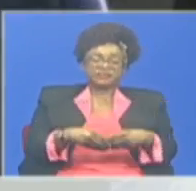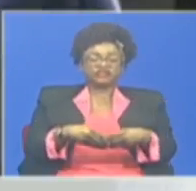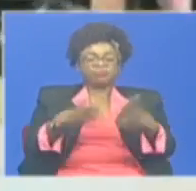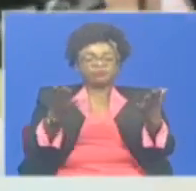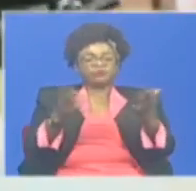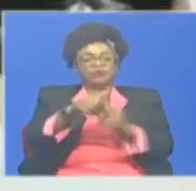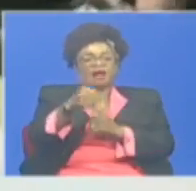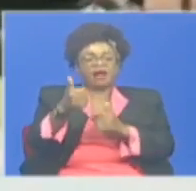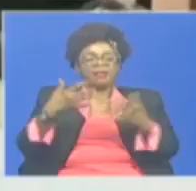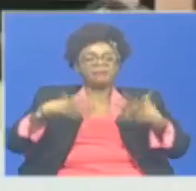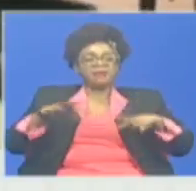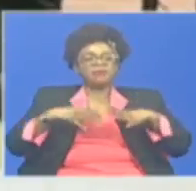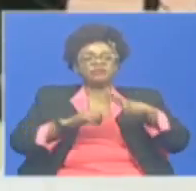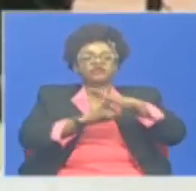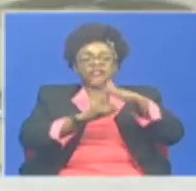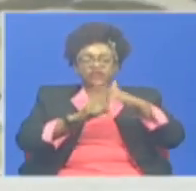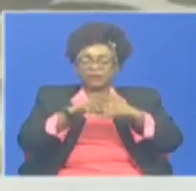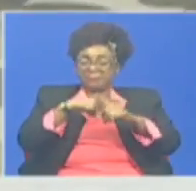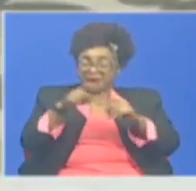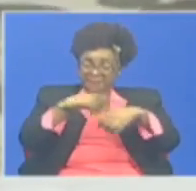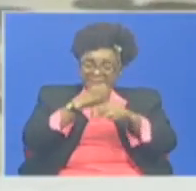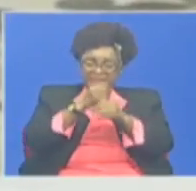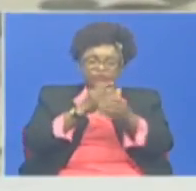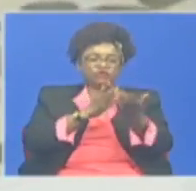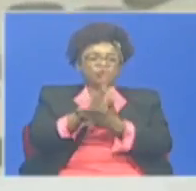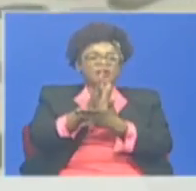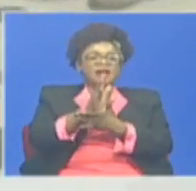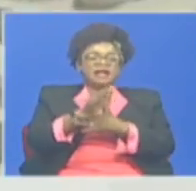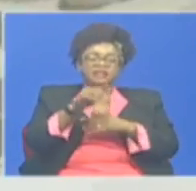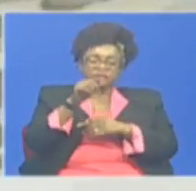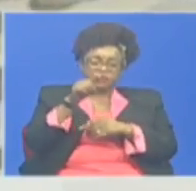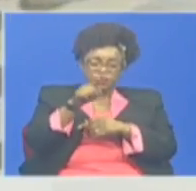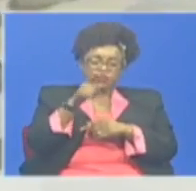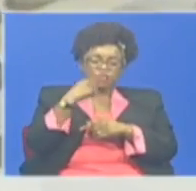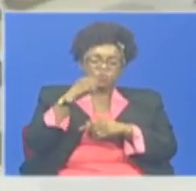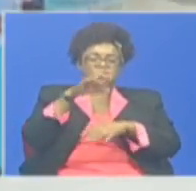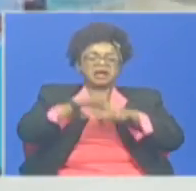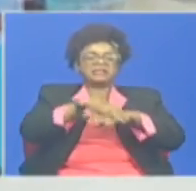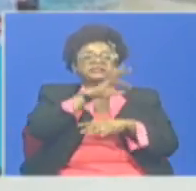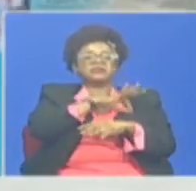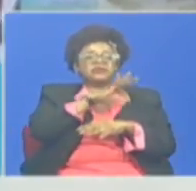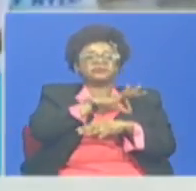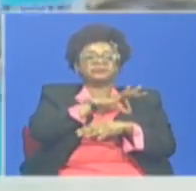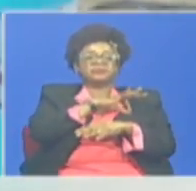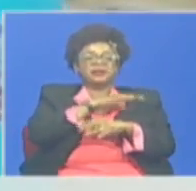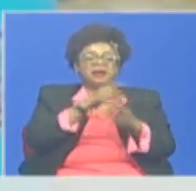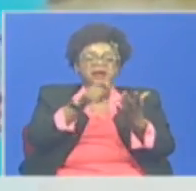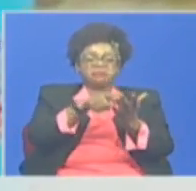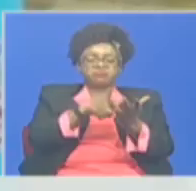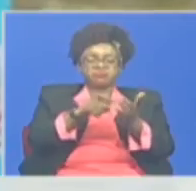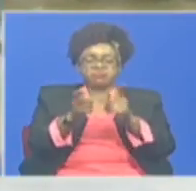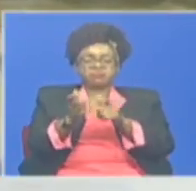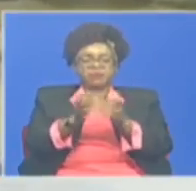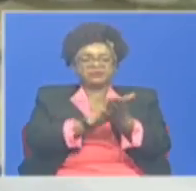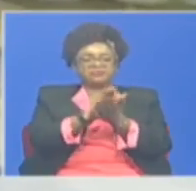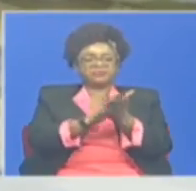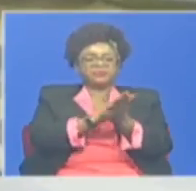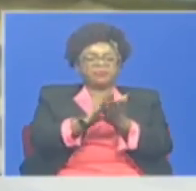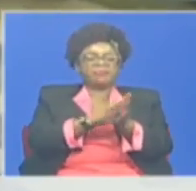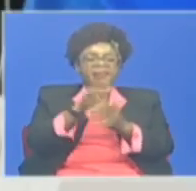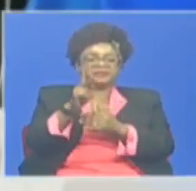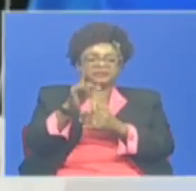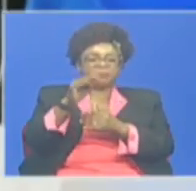people's donations, but ensure that it is you who gets credit. Sanitizers donated to Nyeri County by Kibos